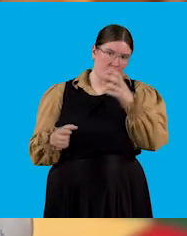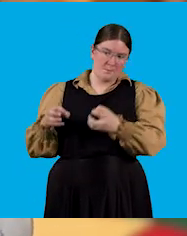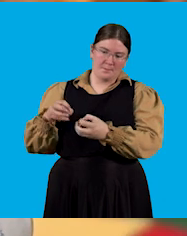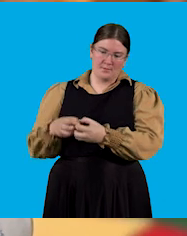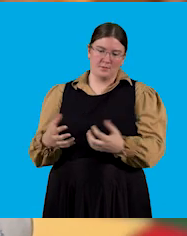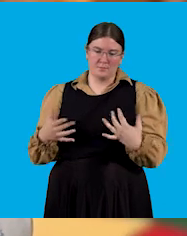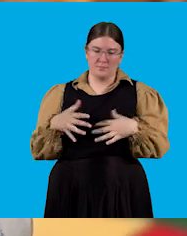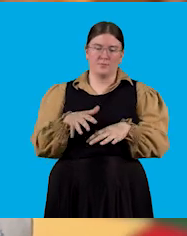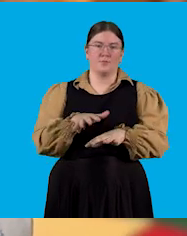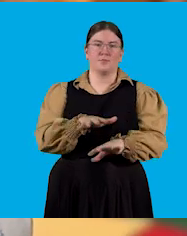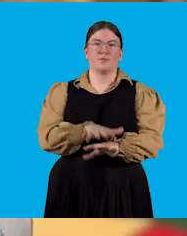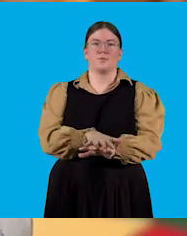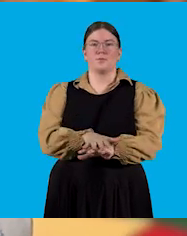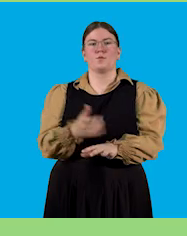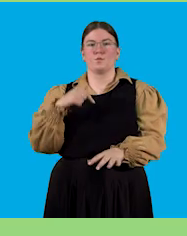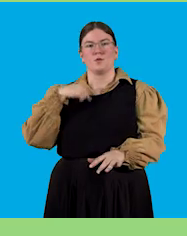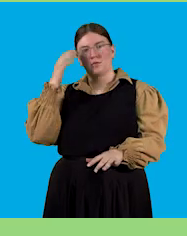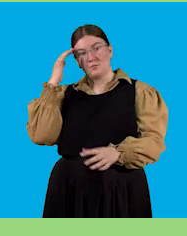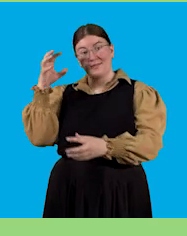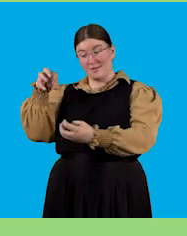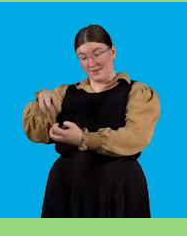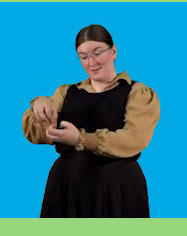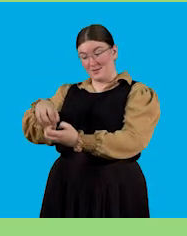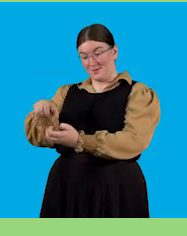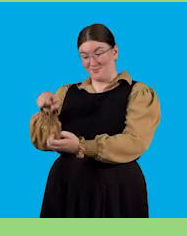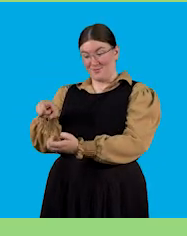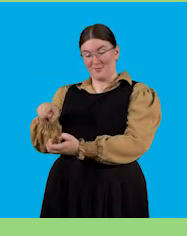know that an egg cell